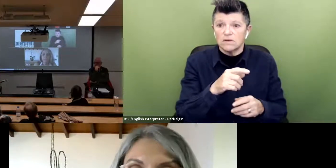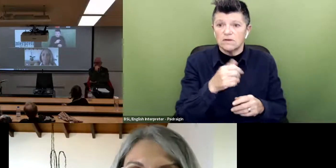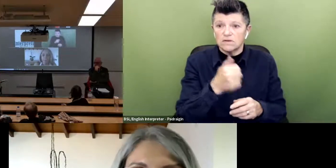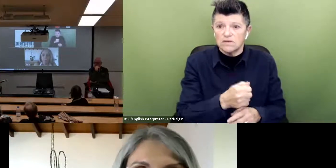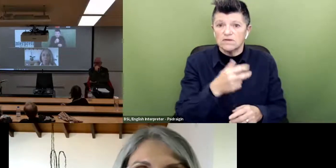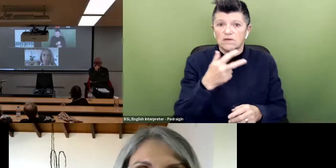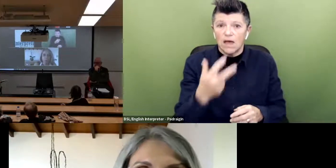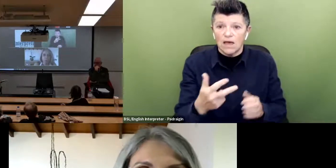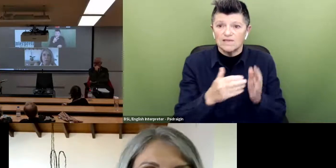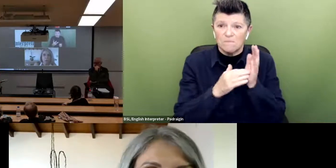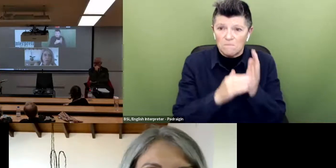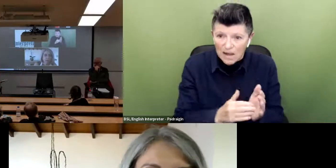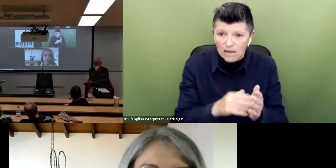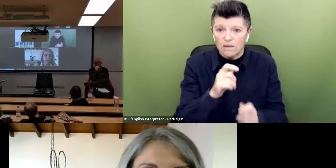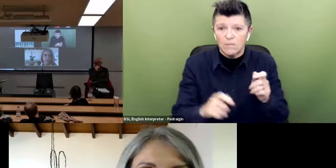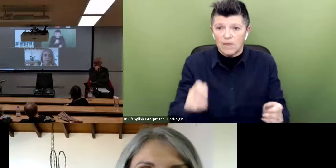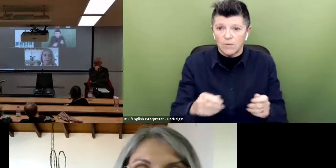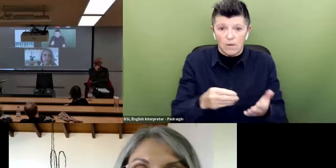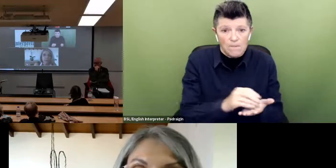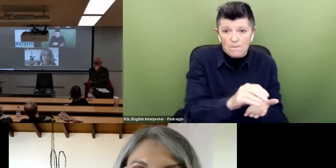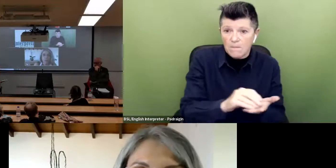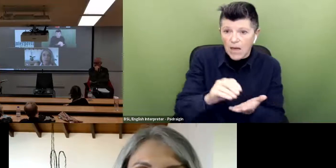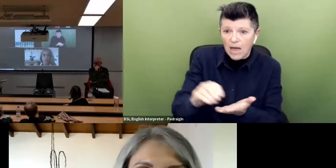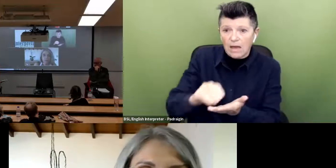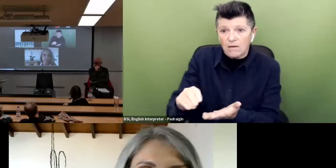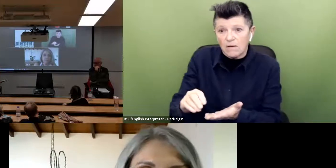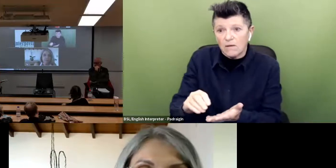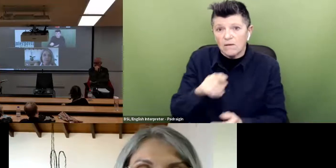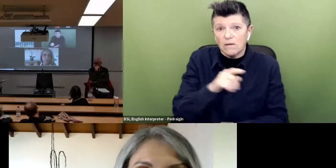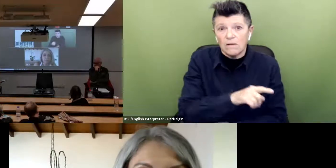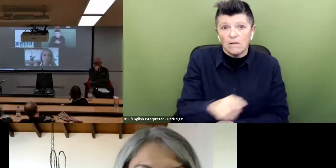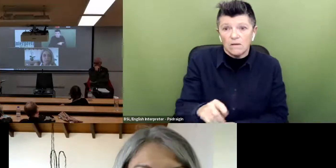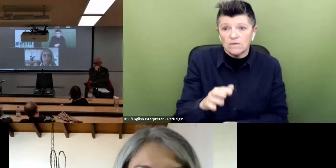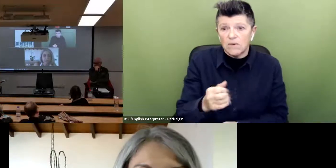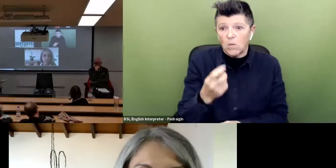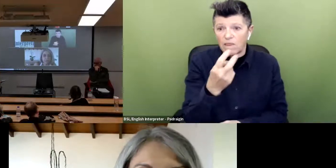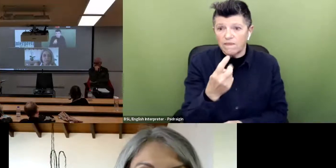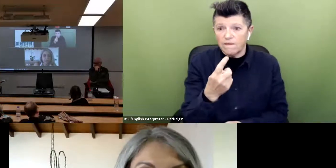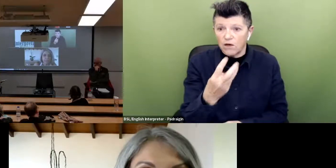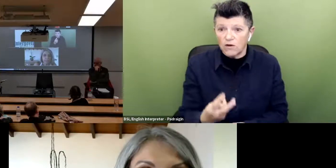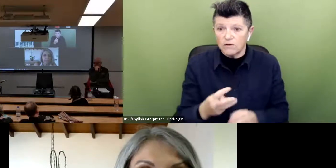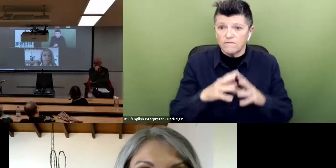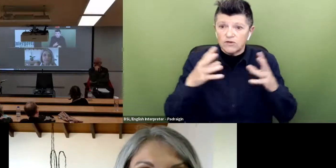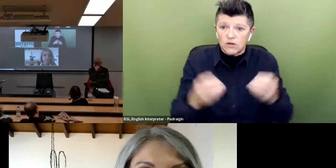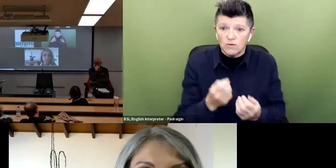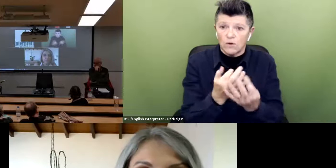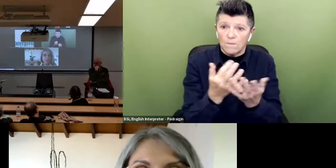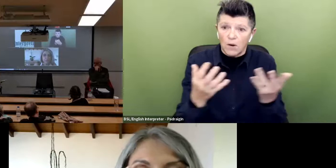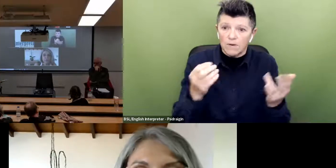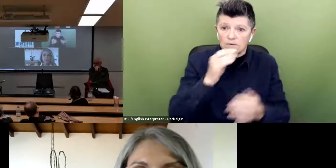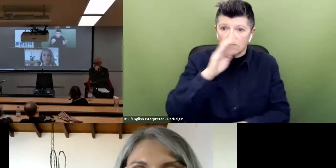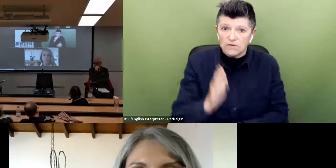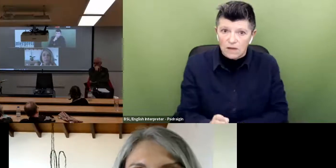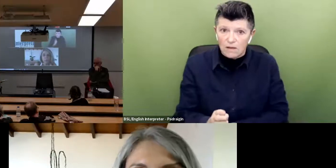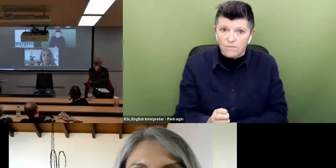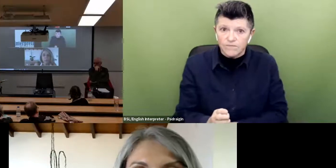million people, which is nearly 1/3 of the Brazilian population. in the inscription to